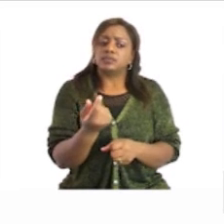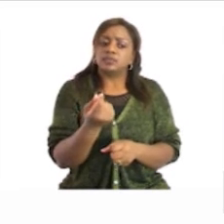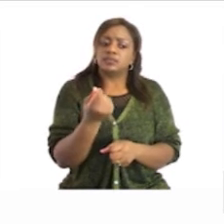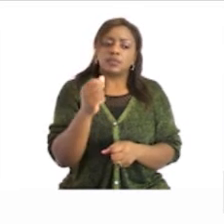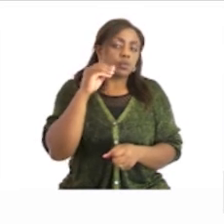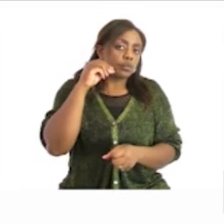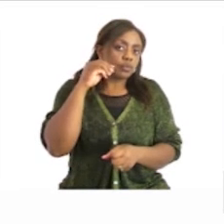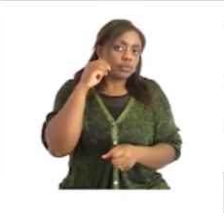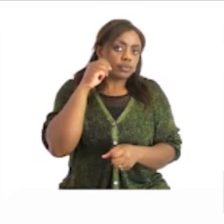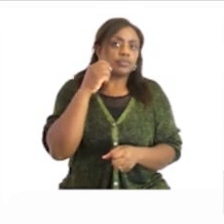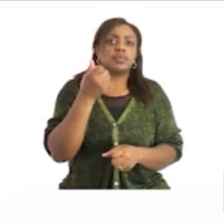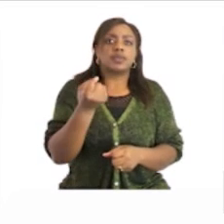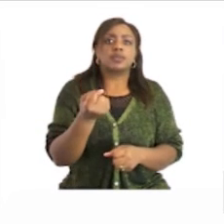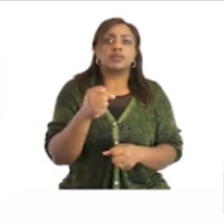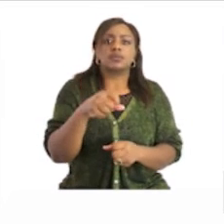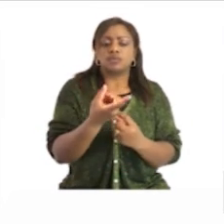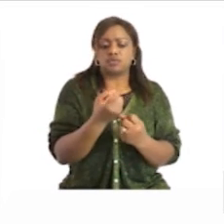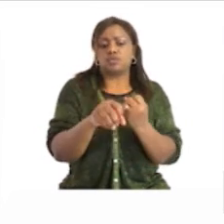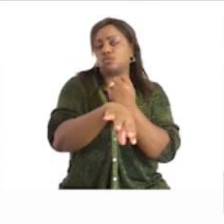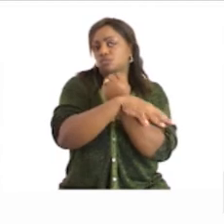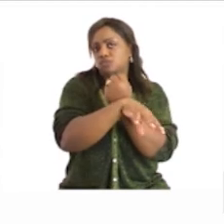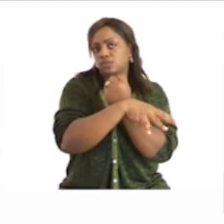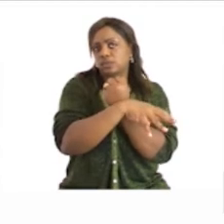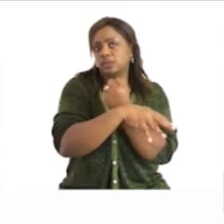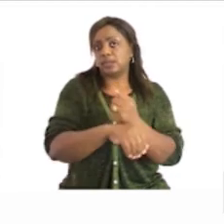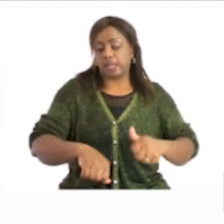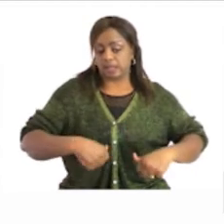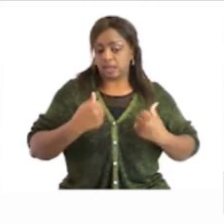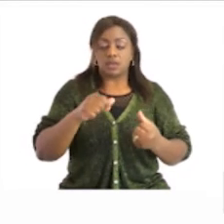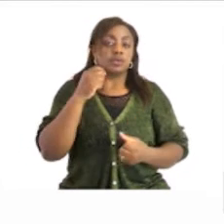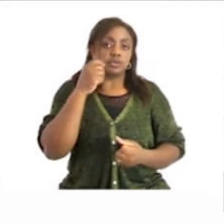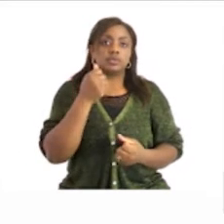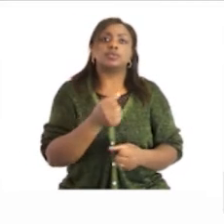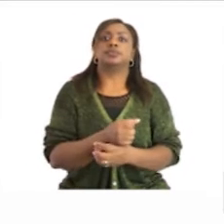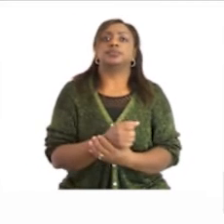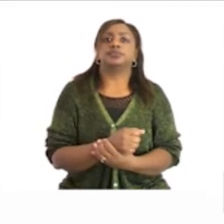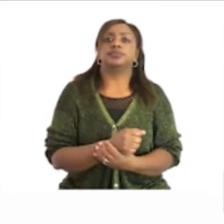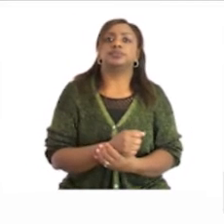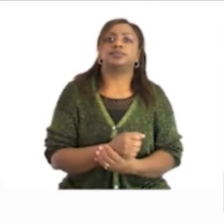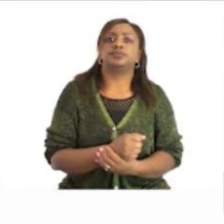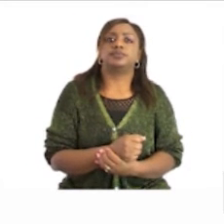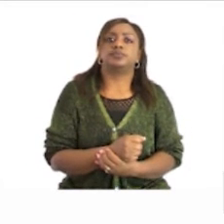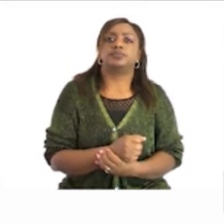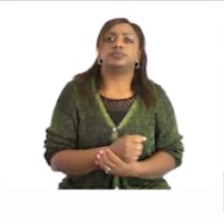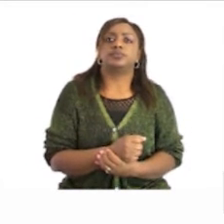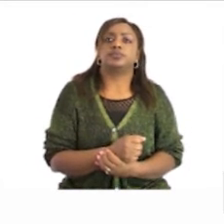and we get this from fruits. That is the healthy sugars, okay? We only get it from fruits.